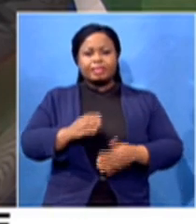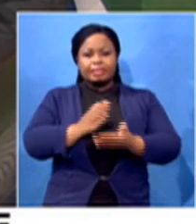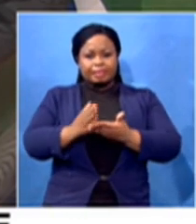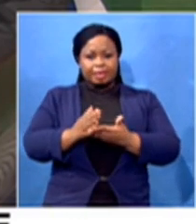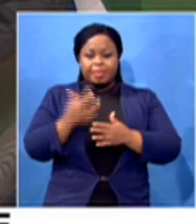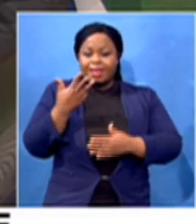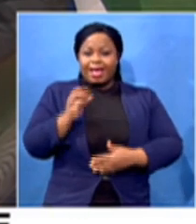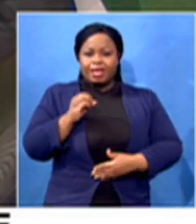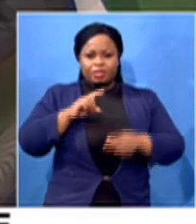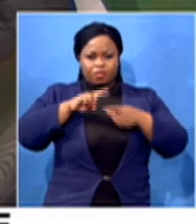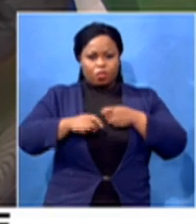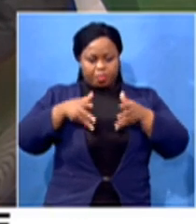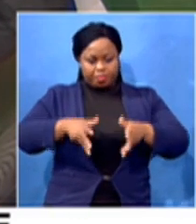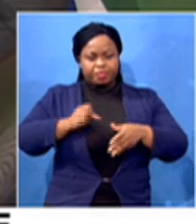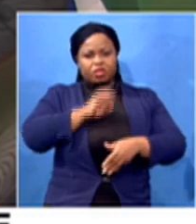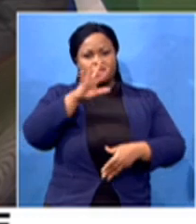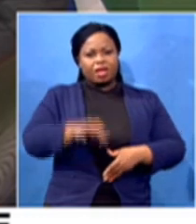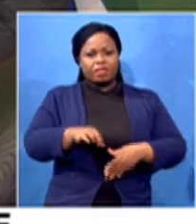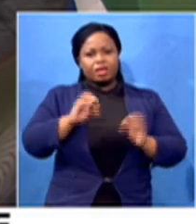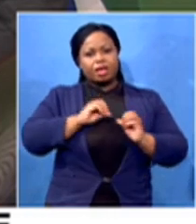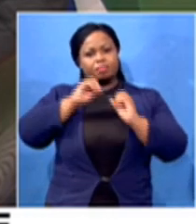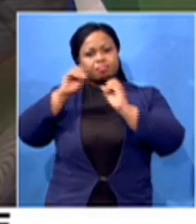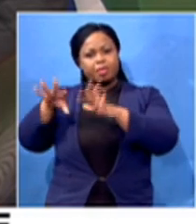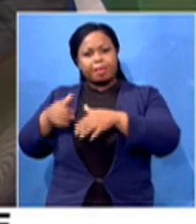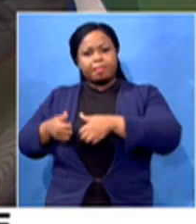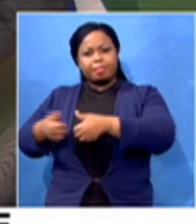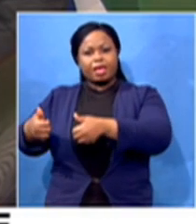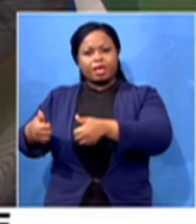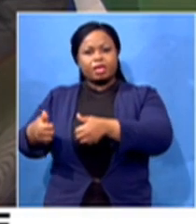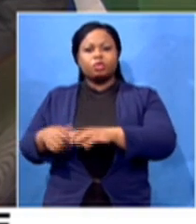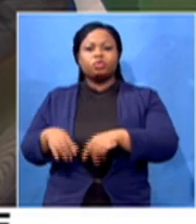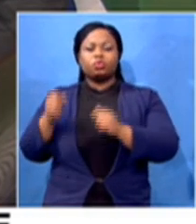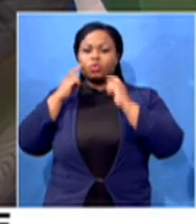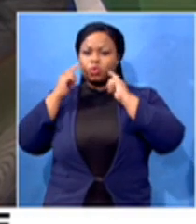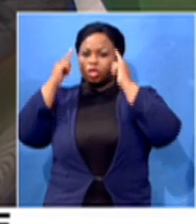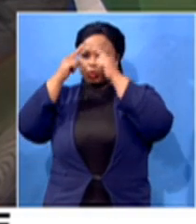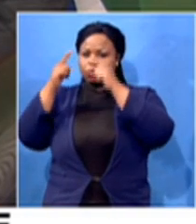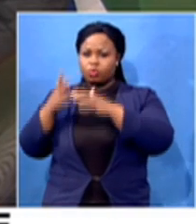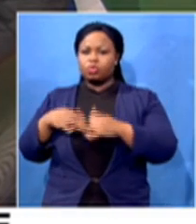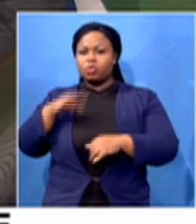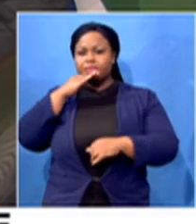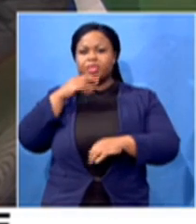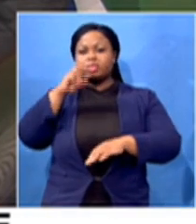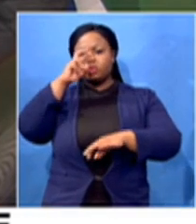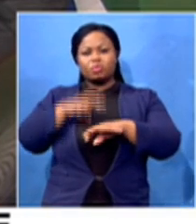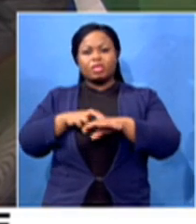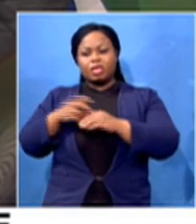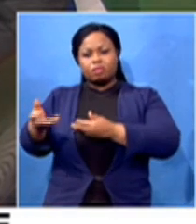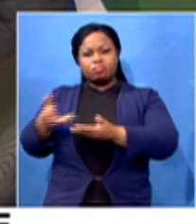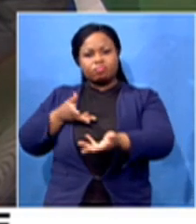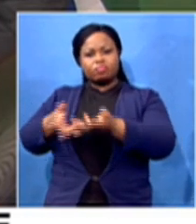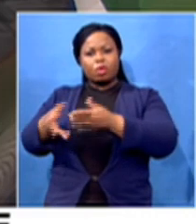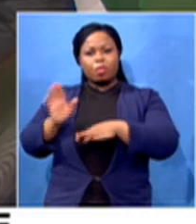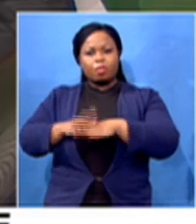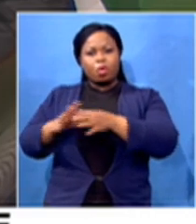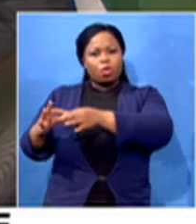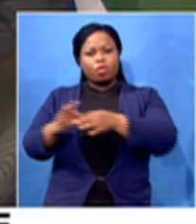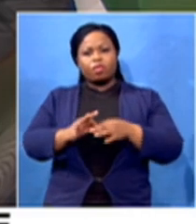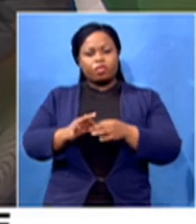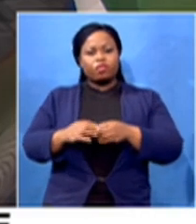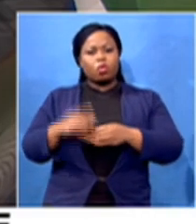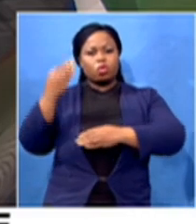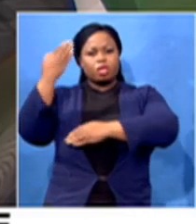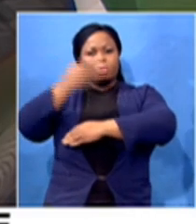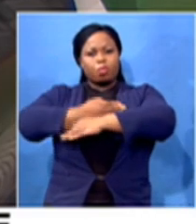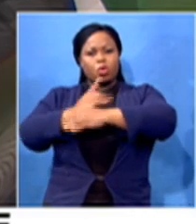repatriated from South Africa into Lesotho. That means that there is movement both ways that's required between the two countries by the peoples of the two countries.